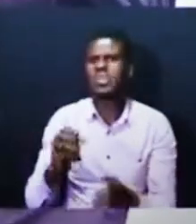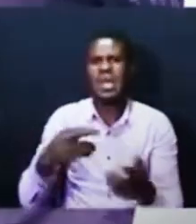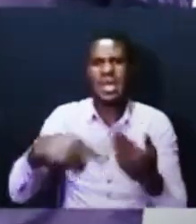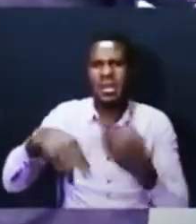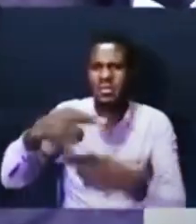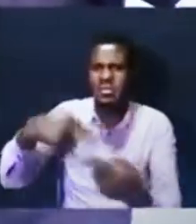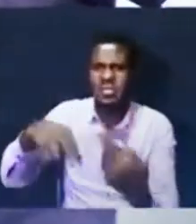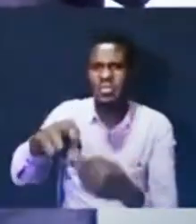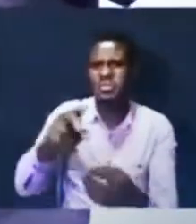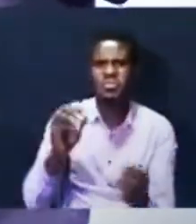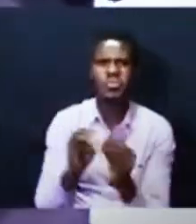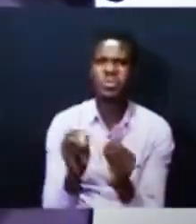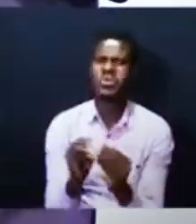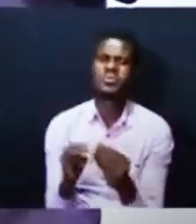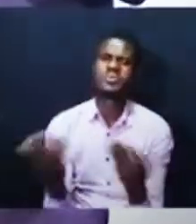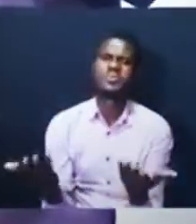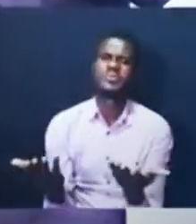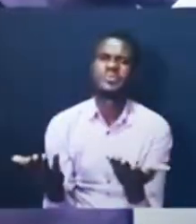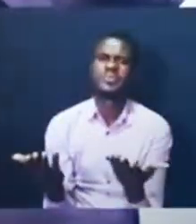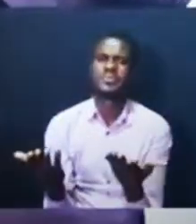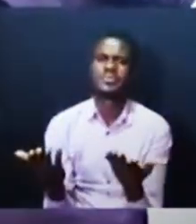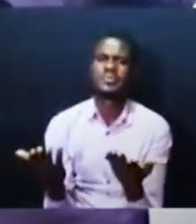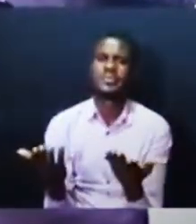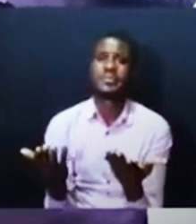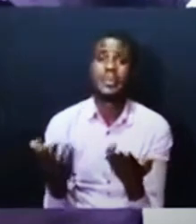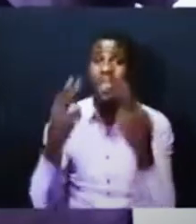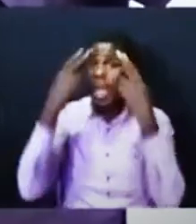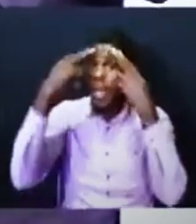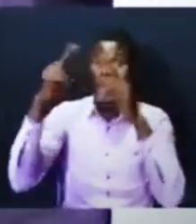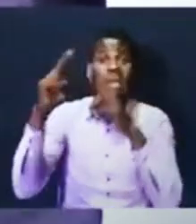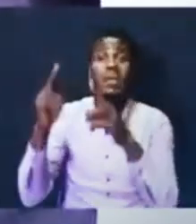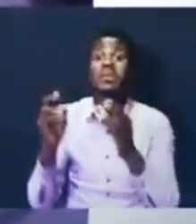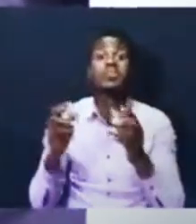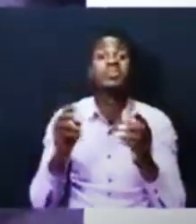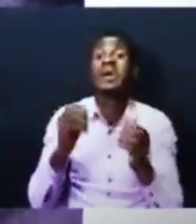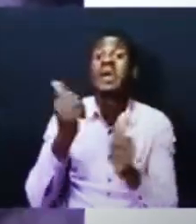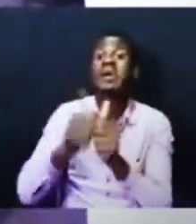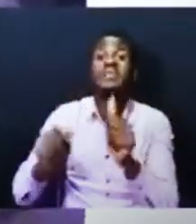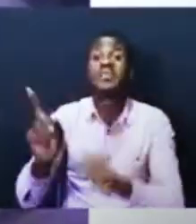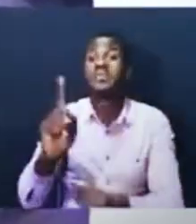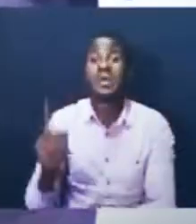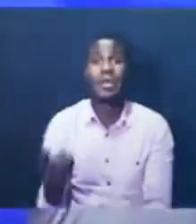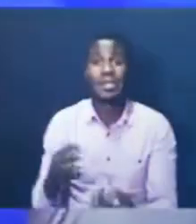And this one, it happens everywhere, especially